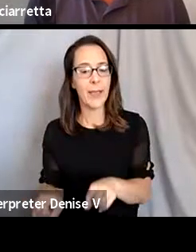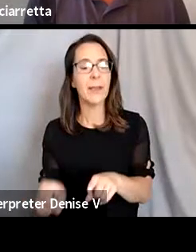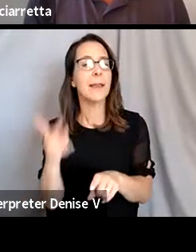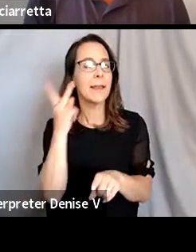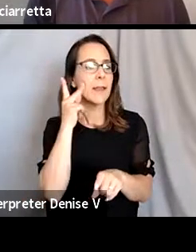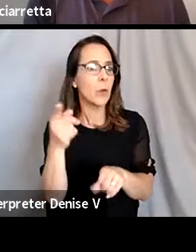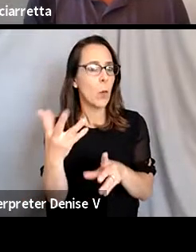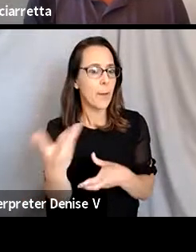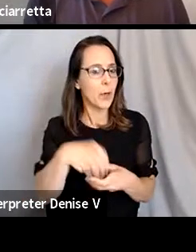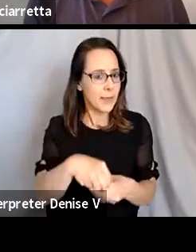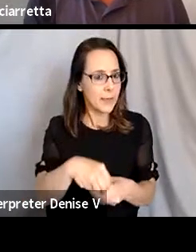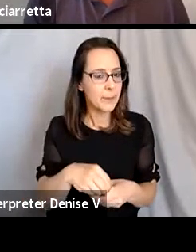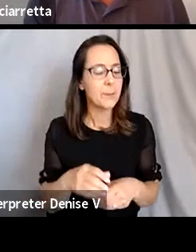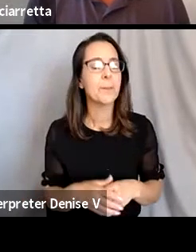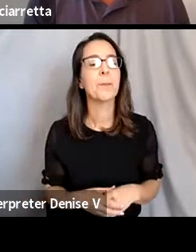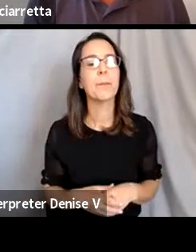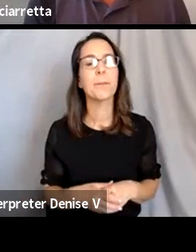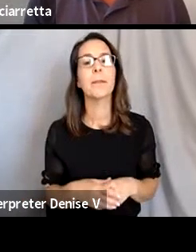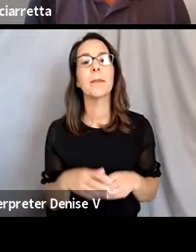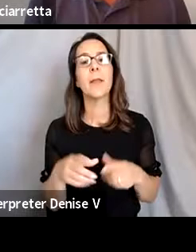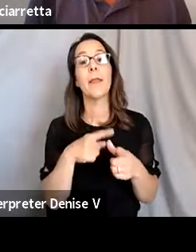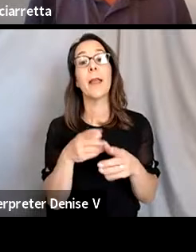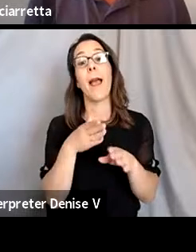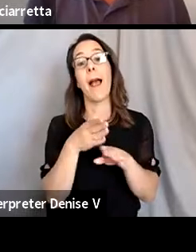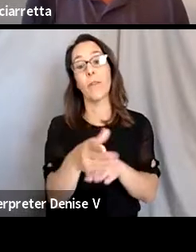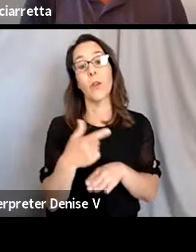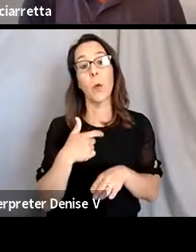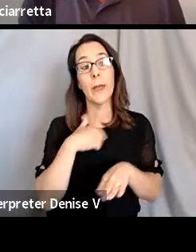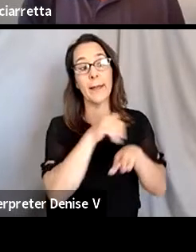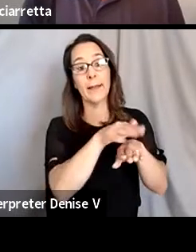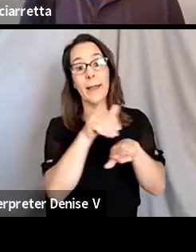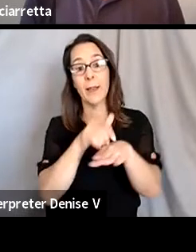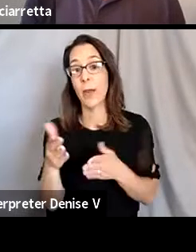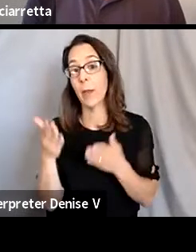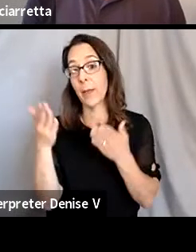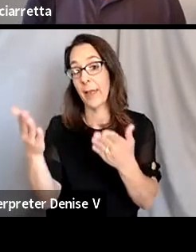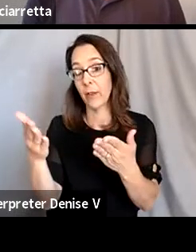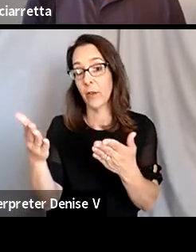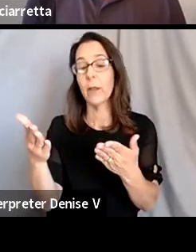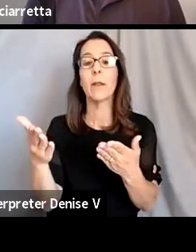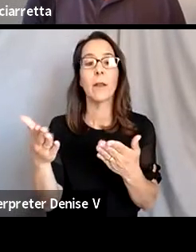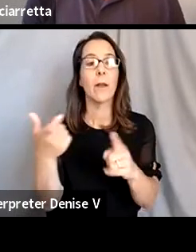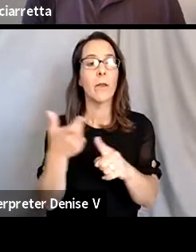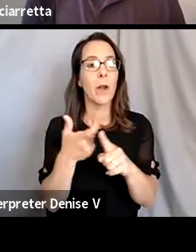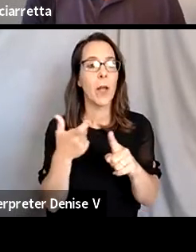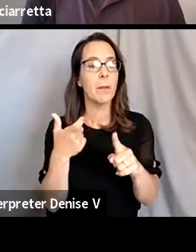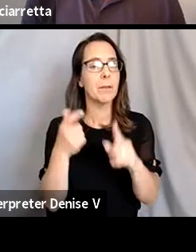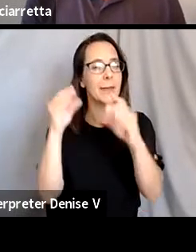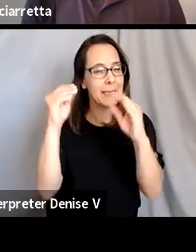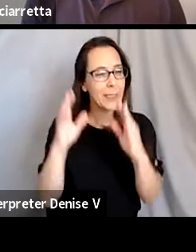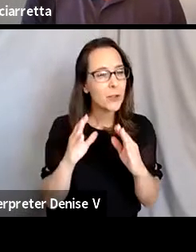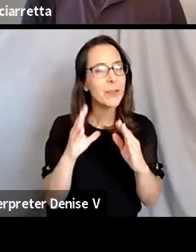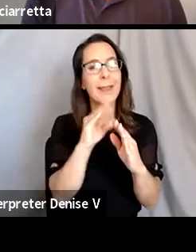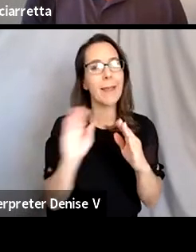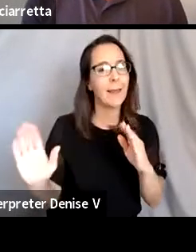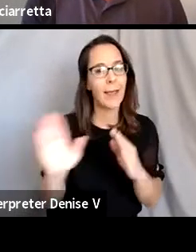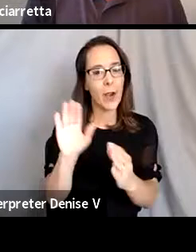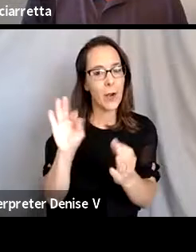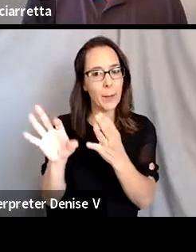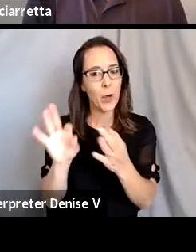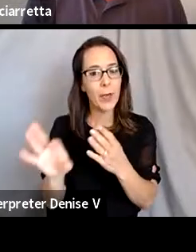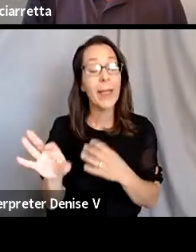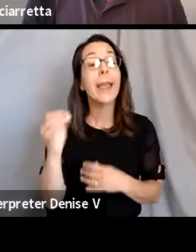then going after the recommendations from just more teacher input. And if you're a parent who really wants your child